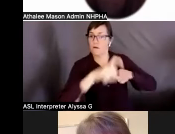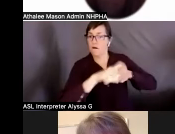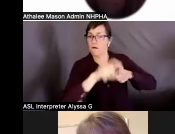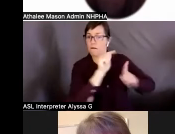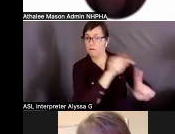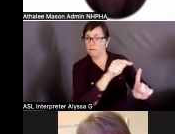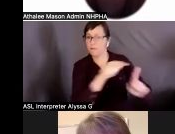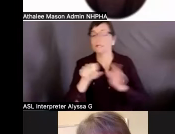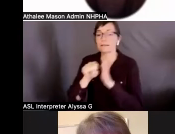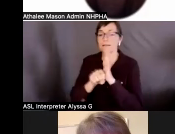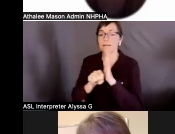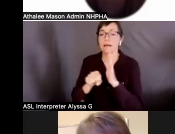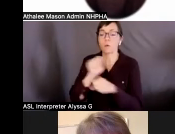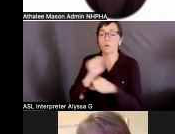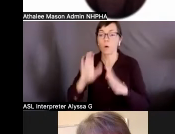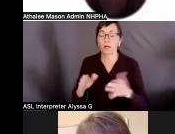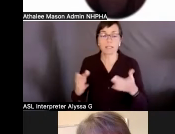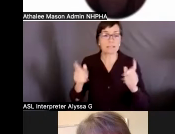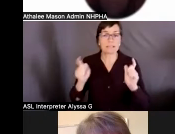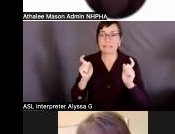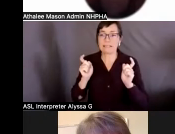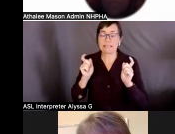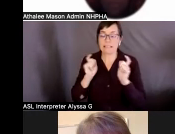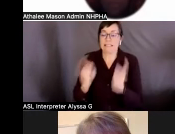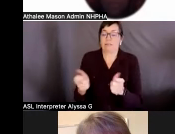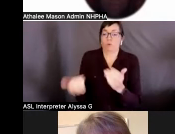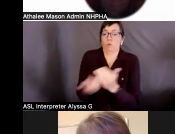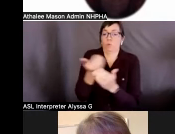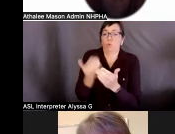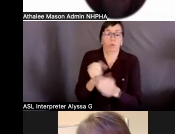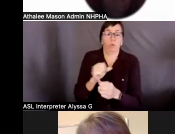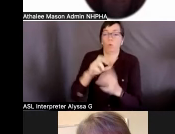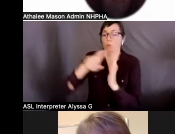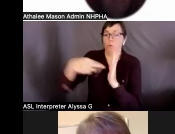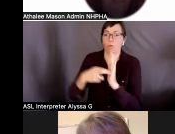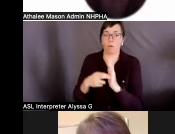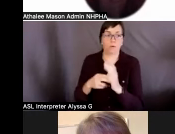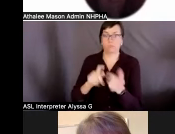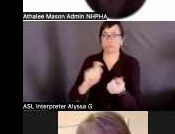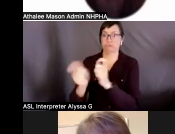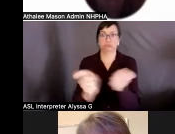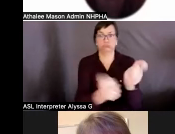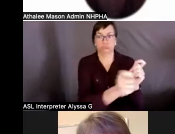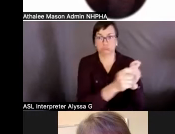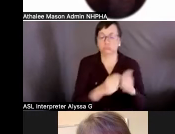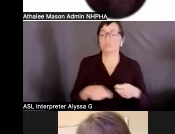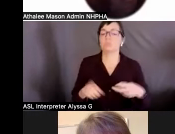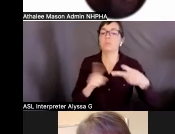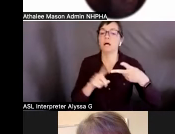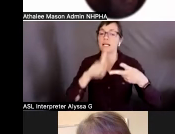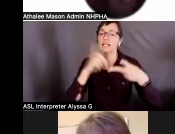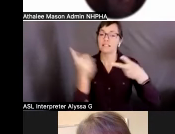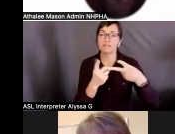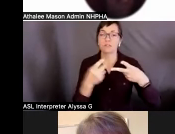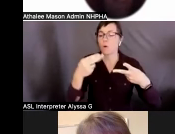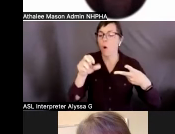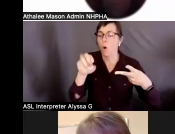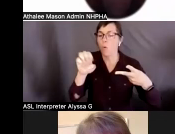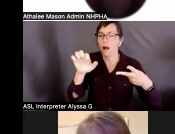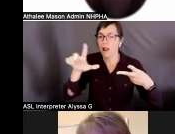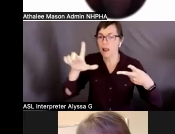employees were repurposed to complete tasks necessary to address the impact. The Division of Homeland Security and Emergency Management